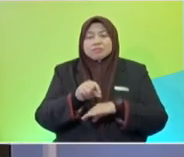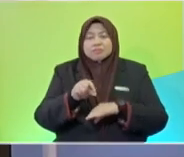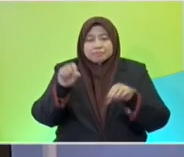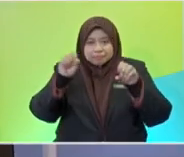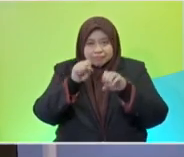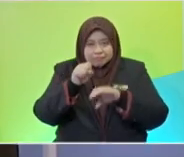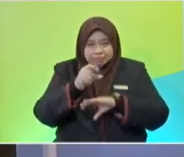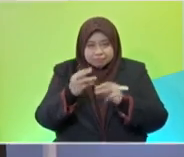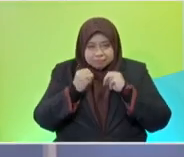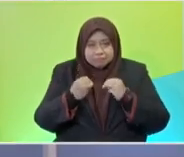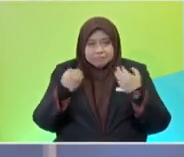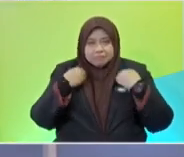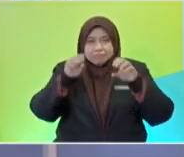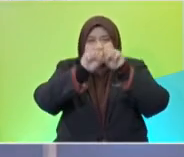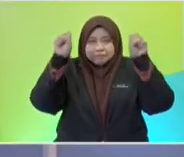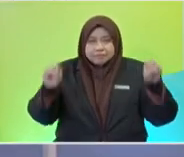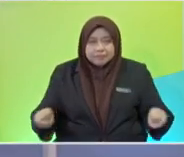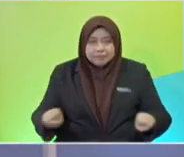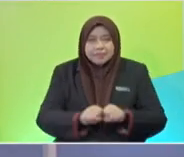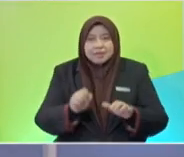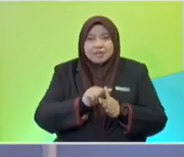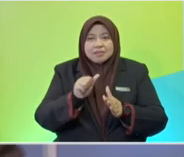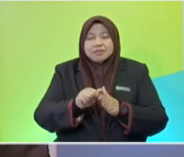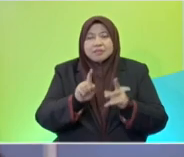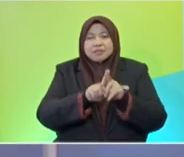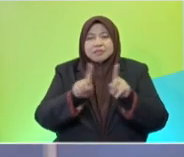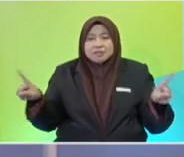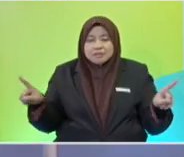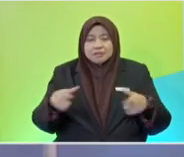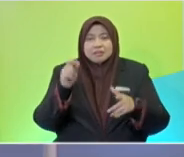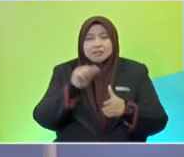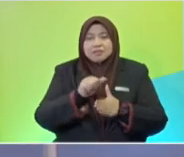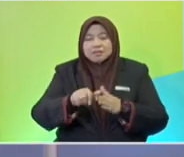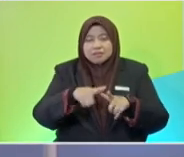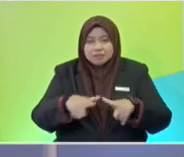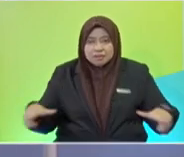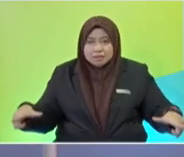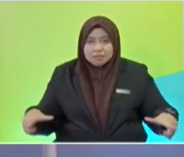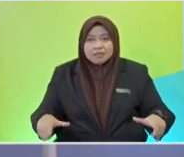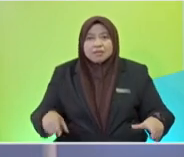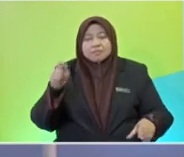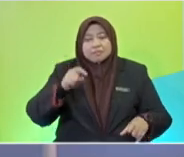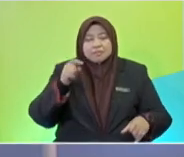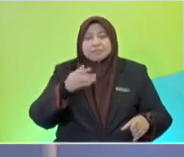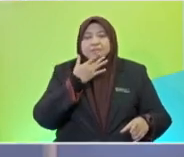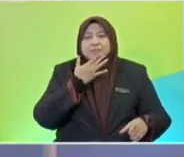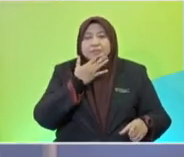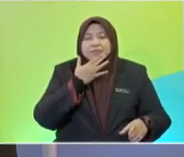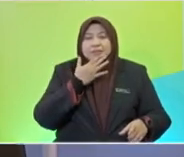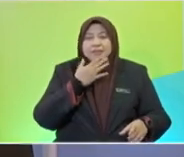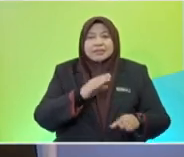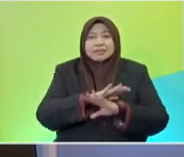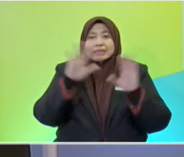your own screen, or you can use the wall, or even your floor as a screen. It must be brightly colored. Okay.